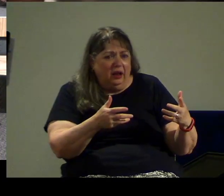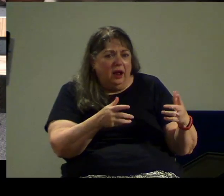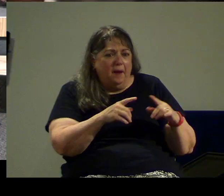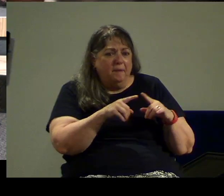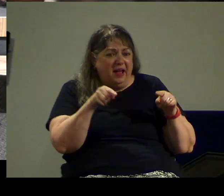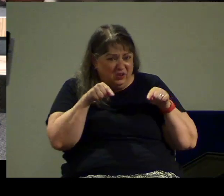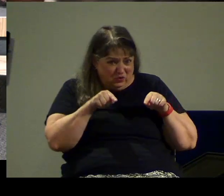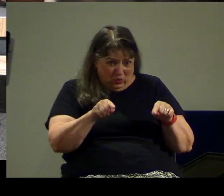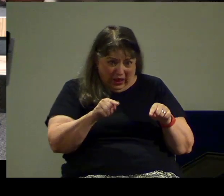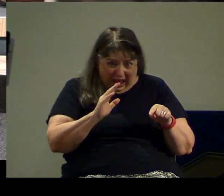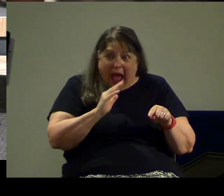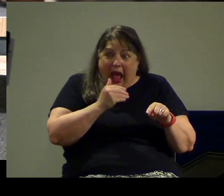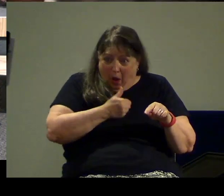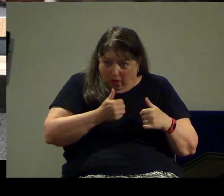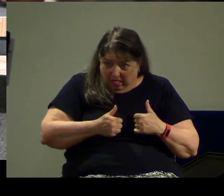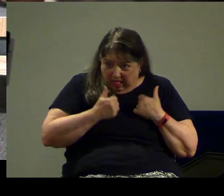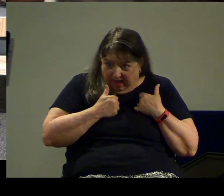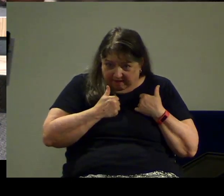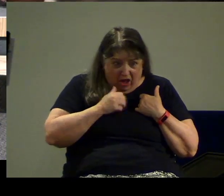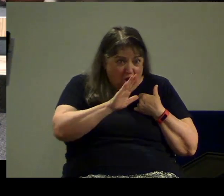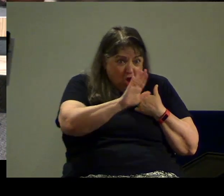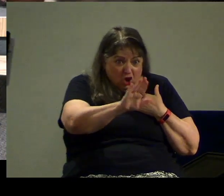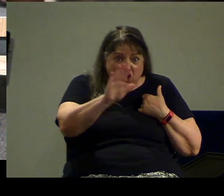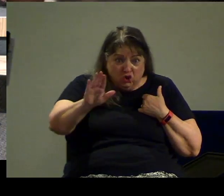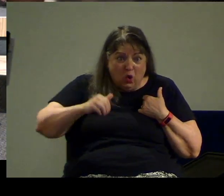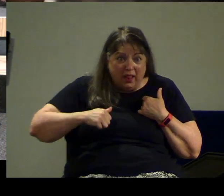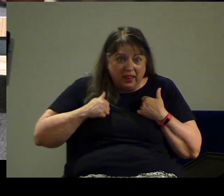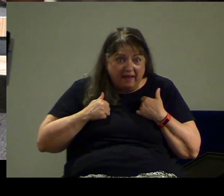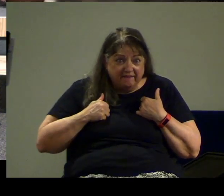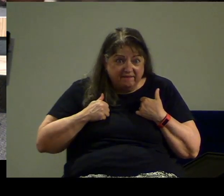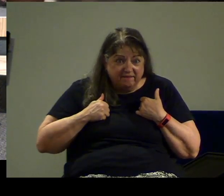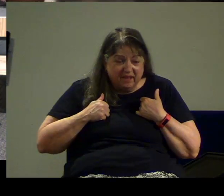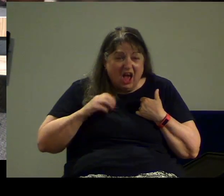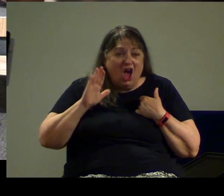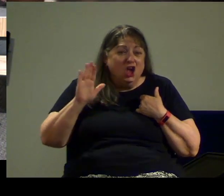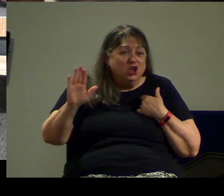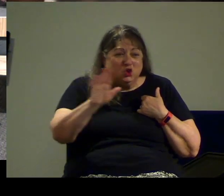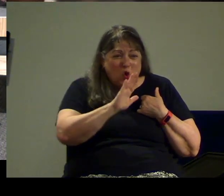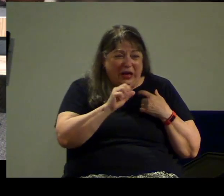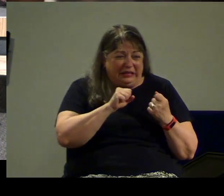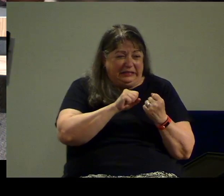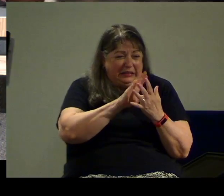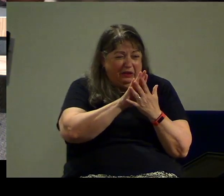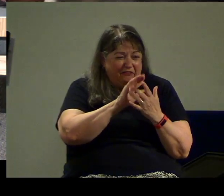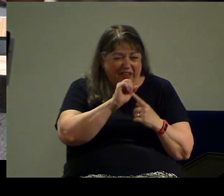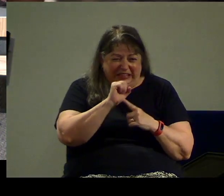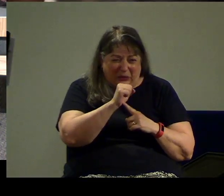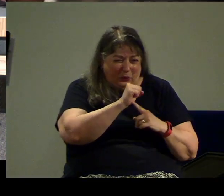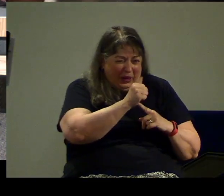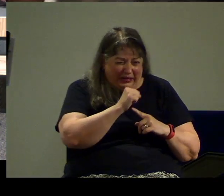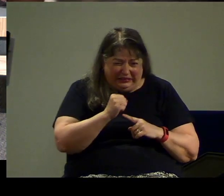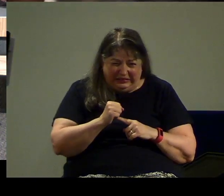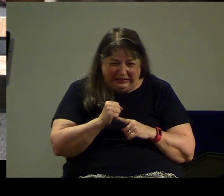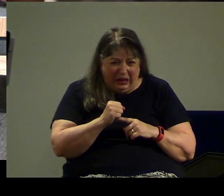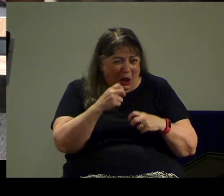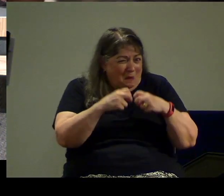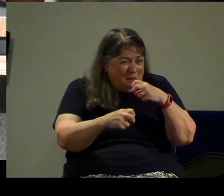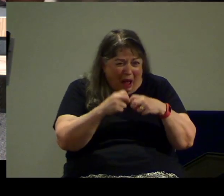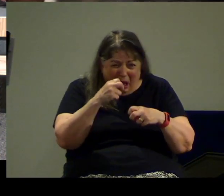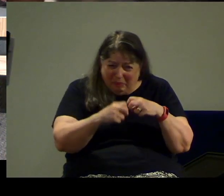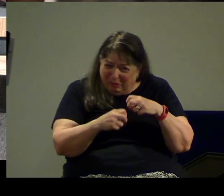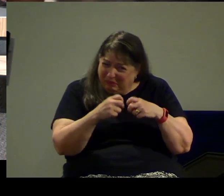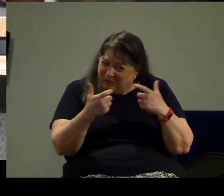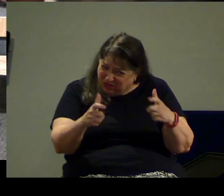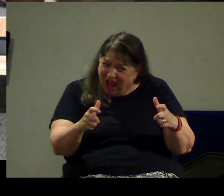life, as you live life, you're going to face situations and circumstances that are more powerful than